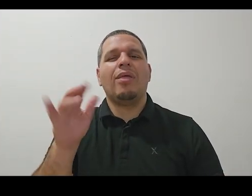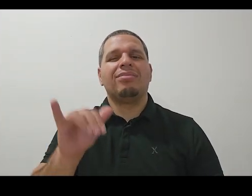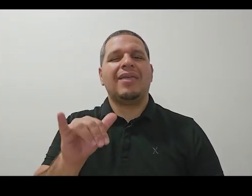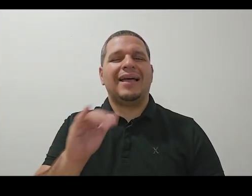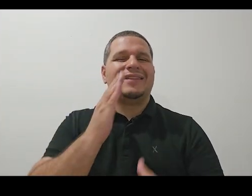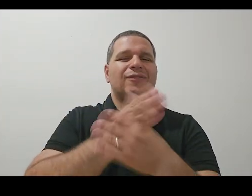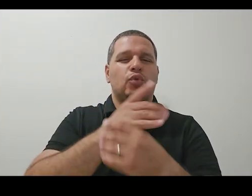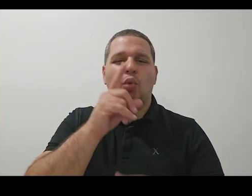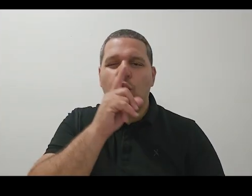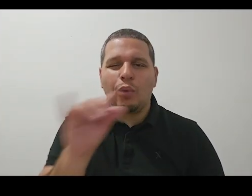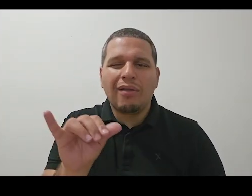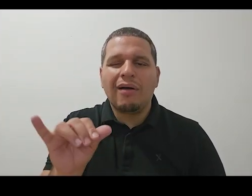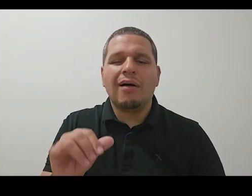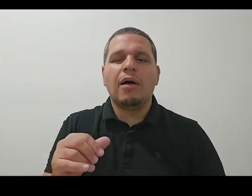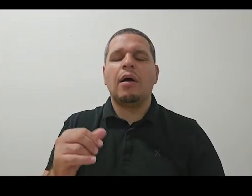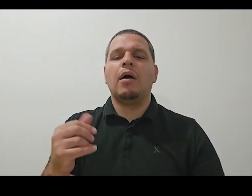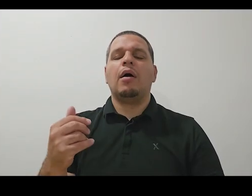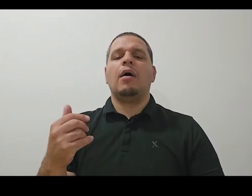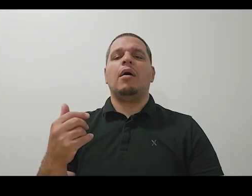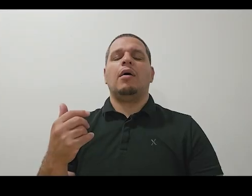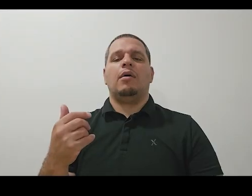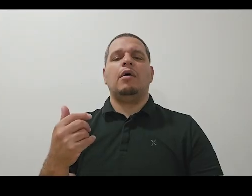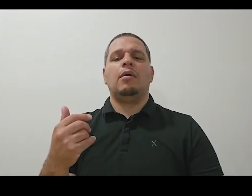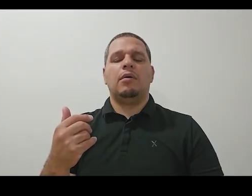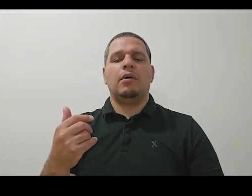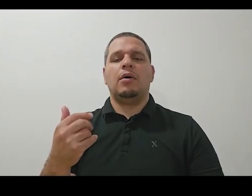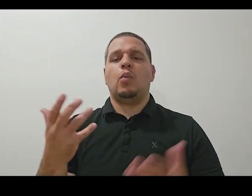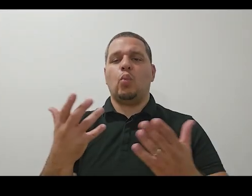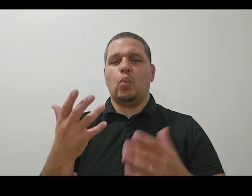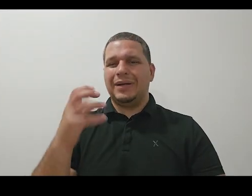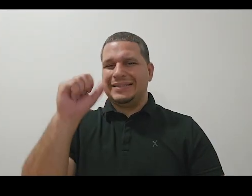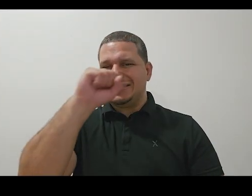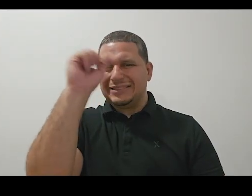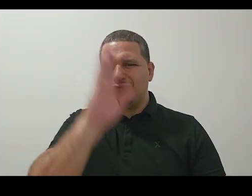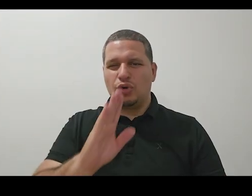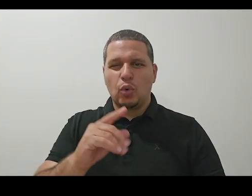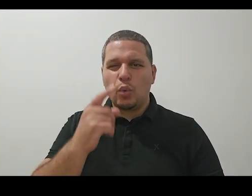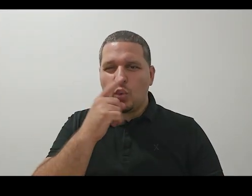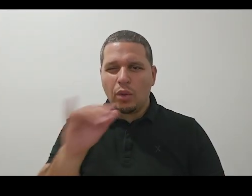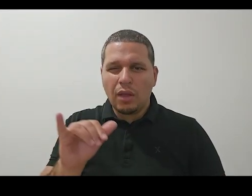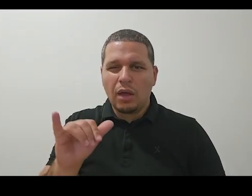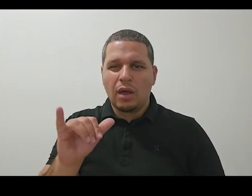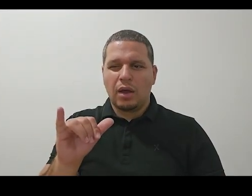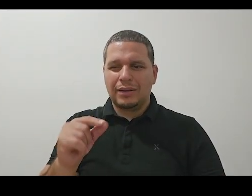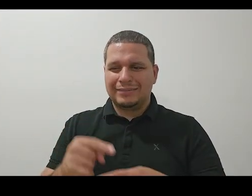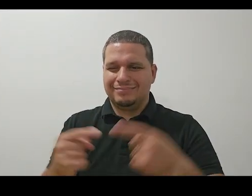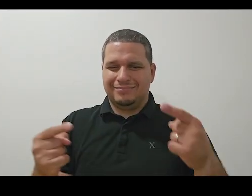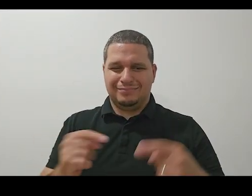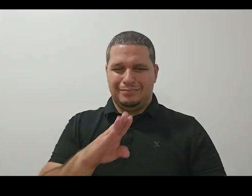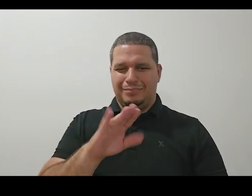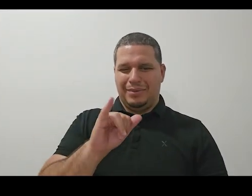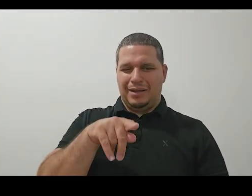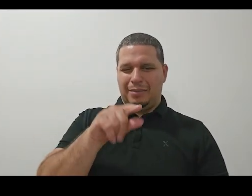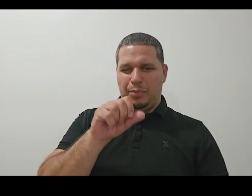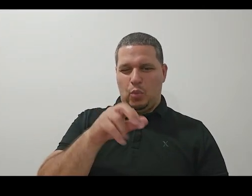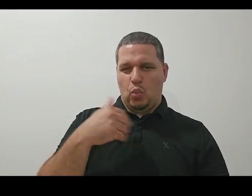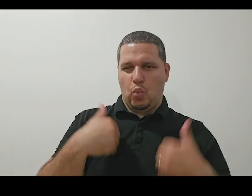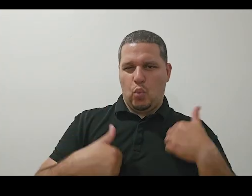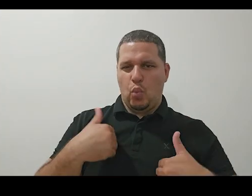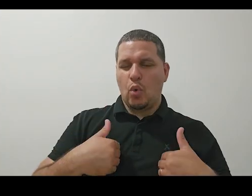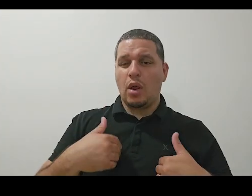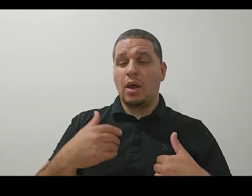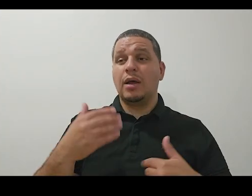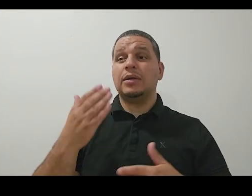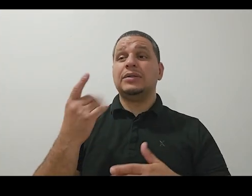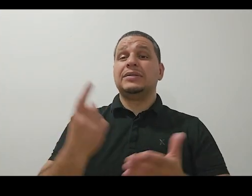So what is that intervention? What does it look like? What does what does schizophrenia look like opposed to bipolar? Why?